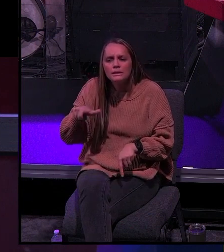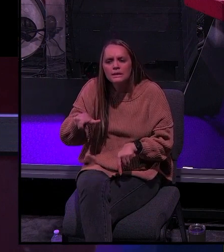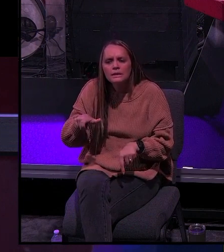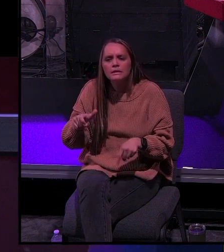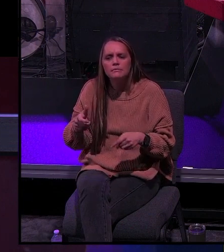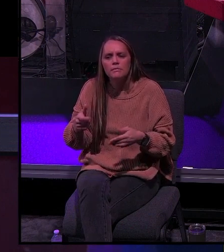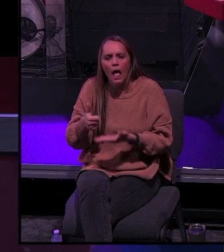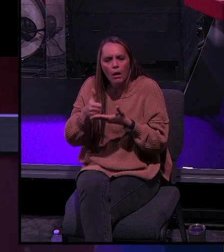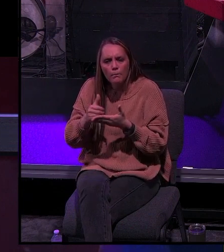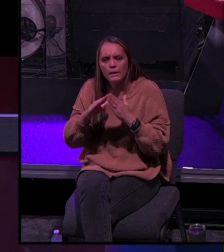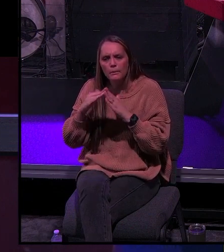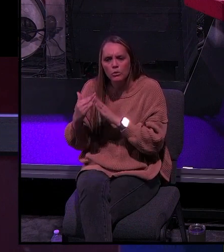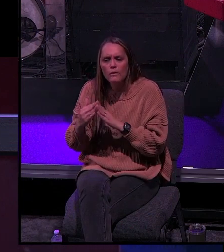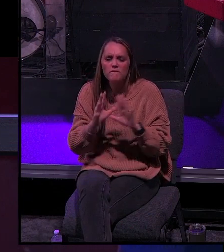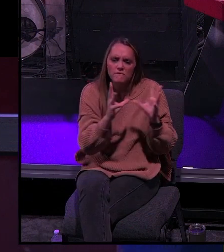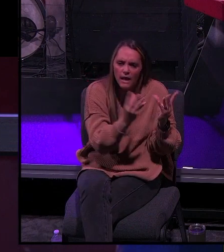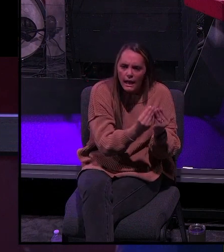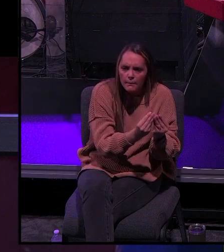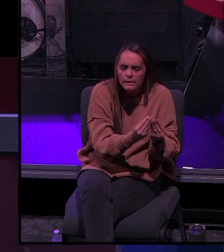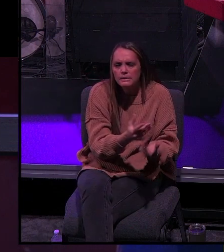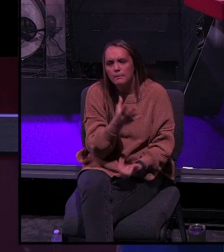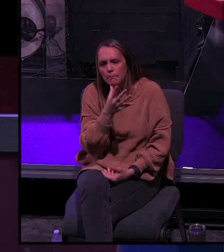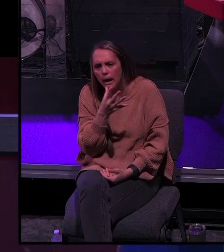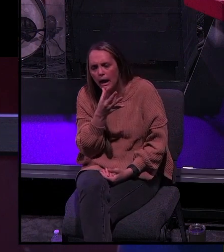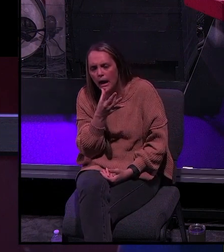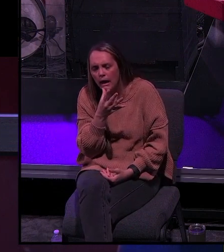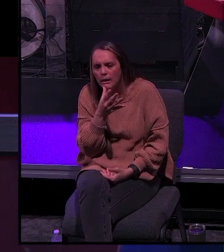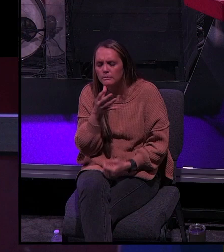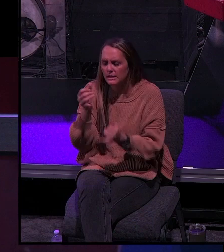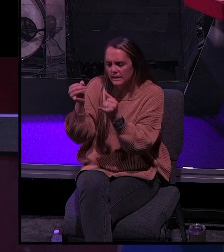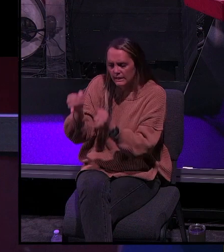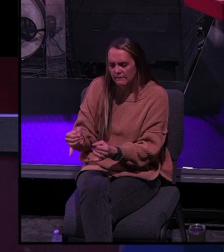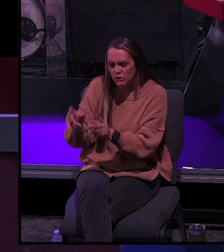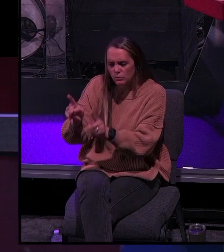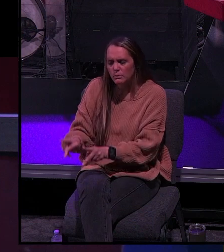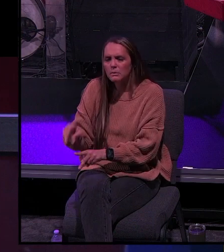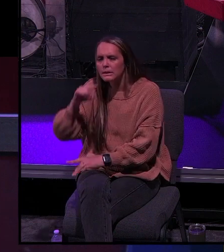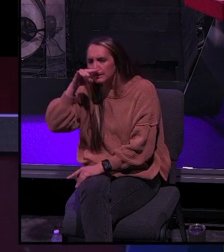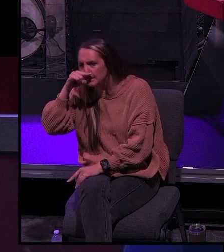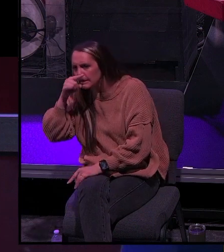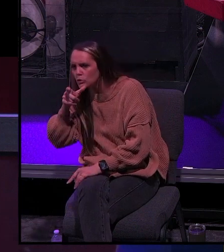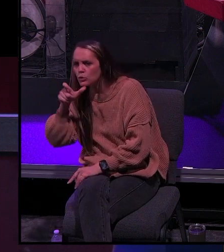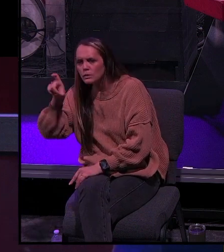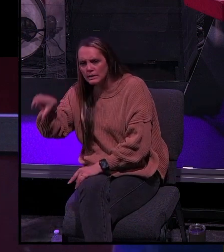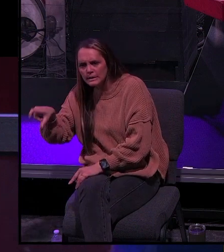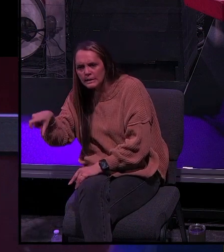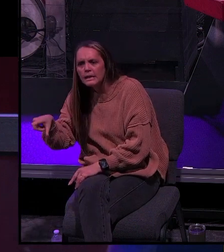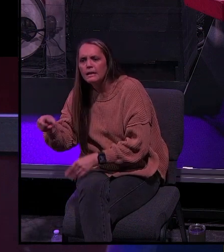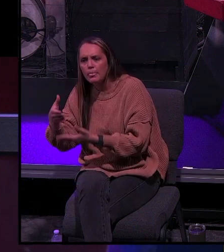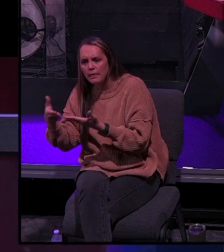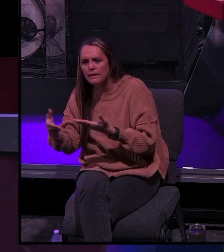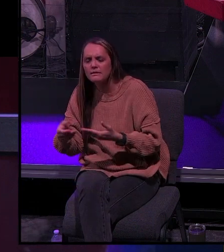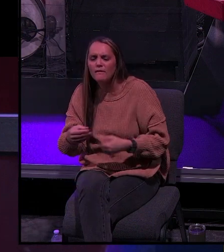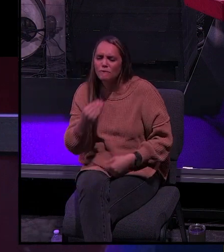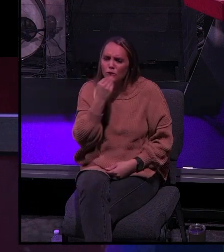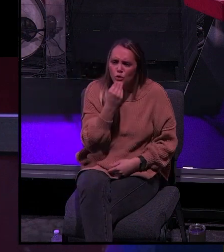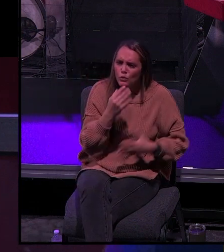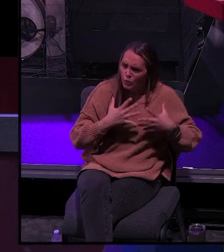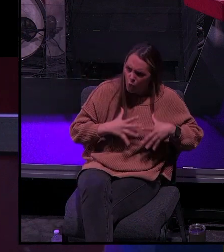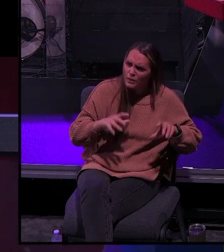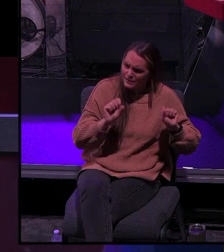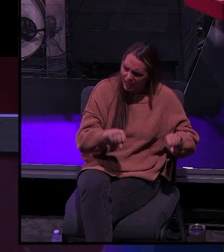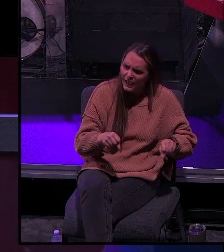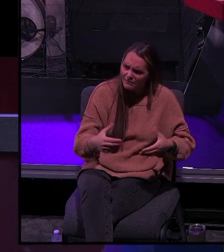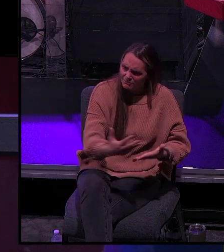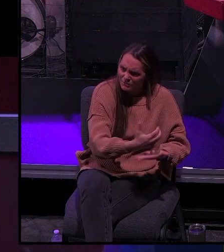Families, individuals, moms, kids in our community that need the essential items. Now, they can get food, they can get clothing, stuff like that, but what